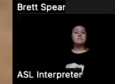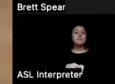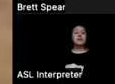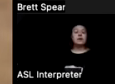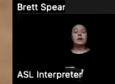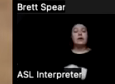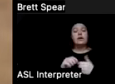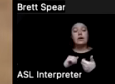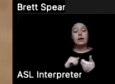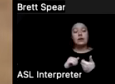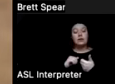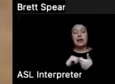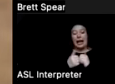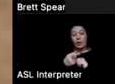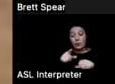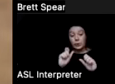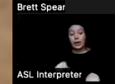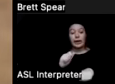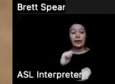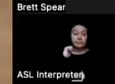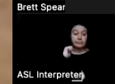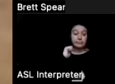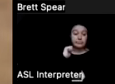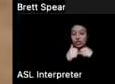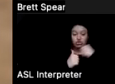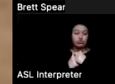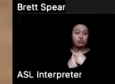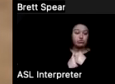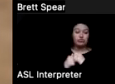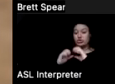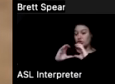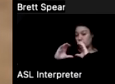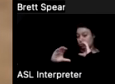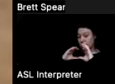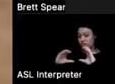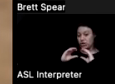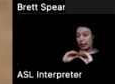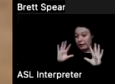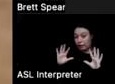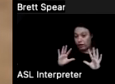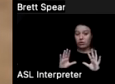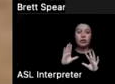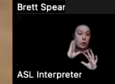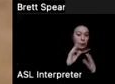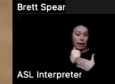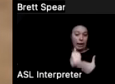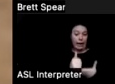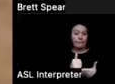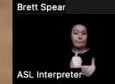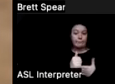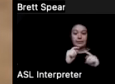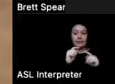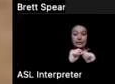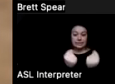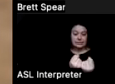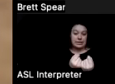and communication that hopefully then allows you to have an effective lab team, but also allows you to